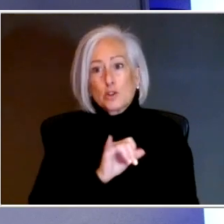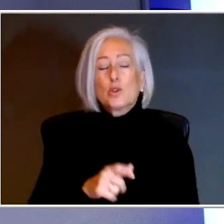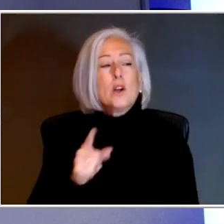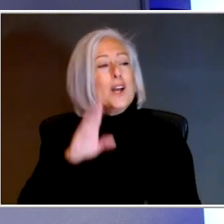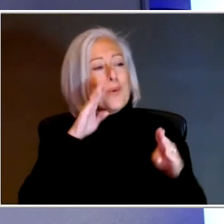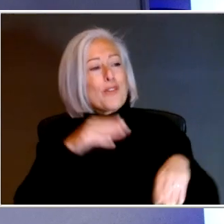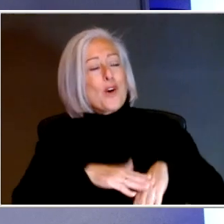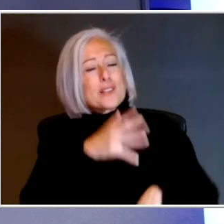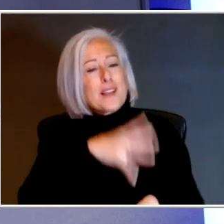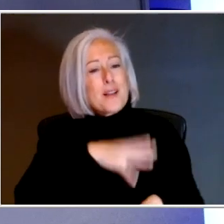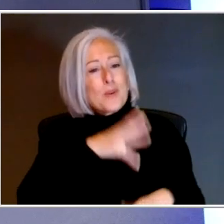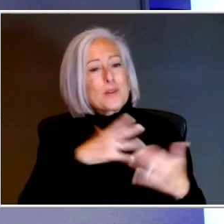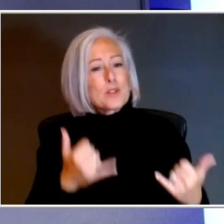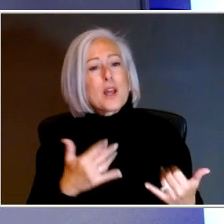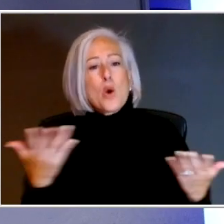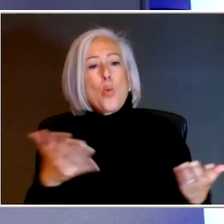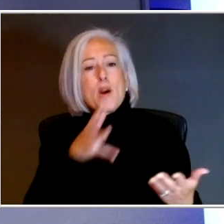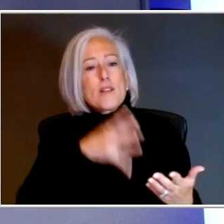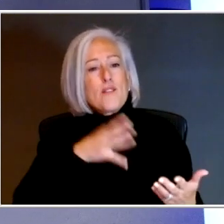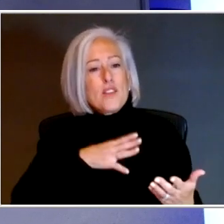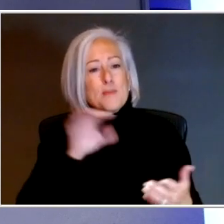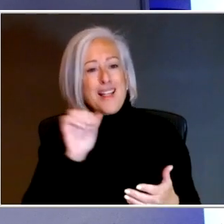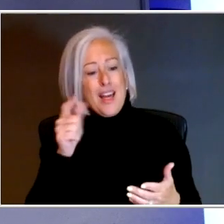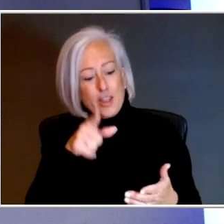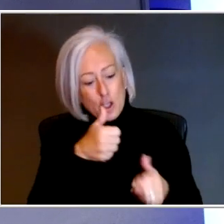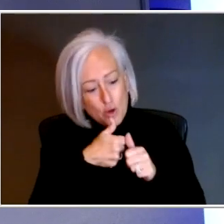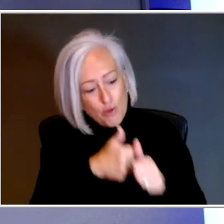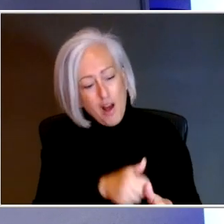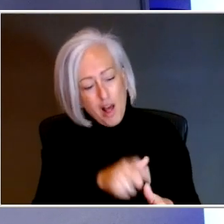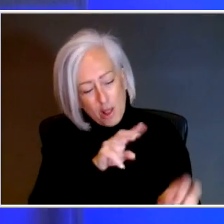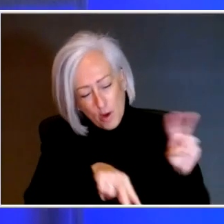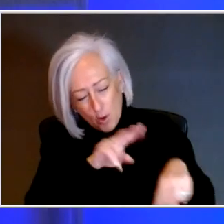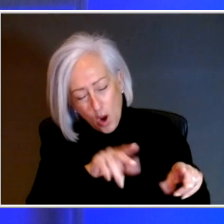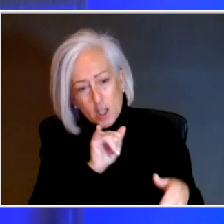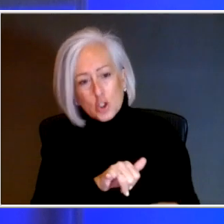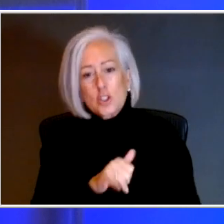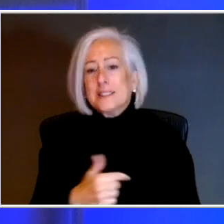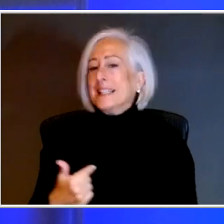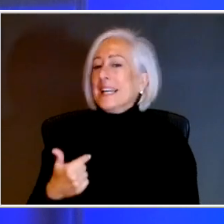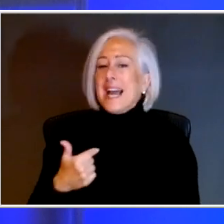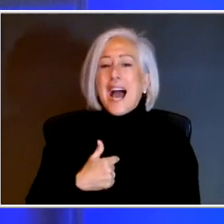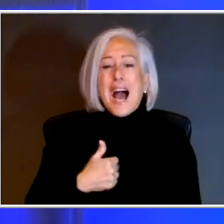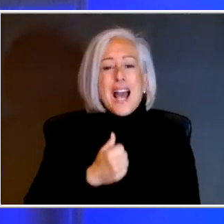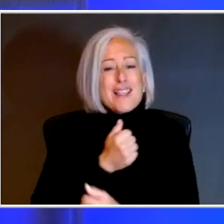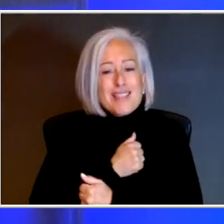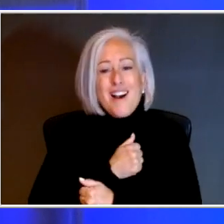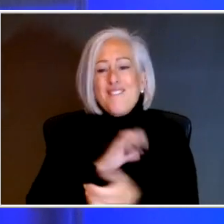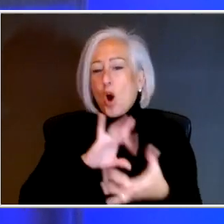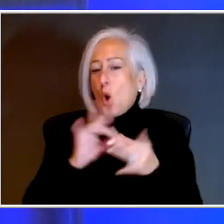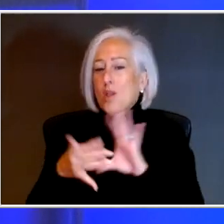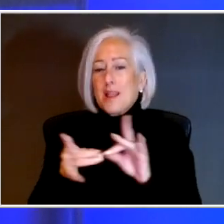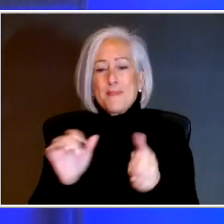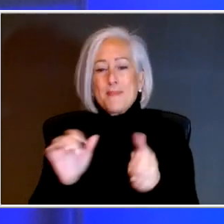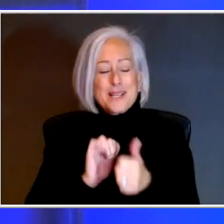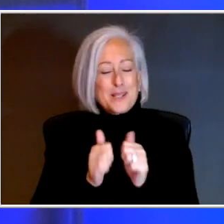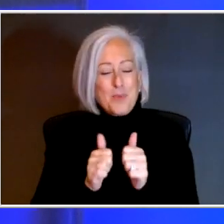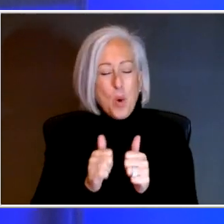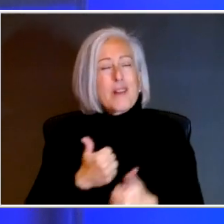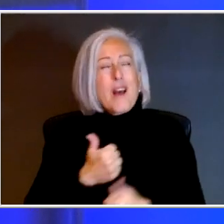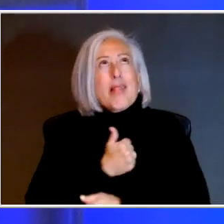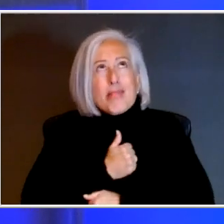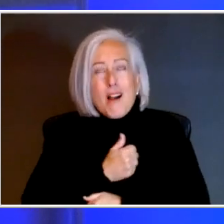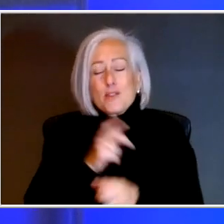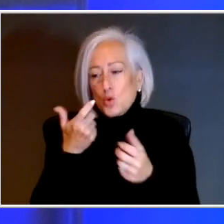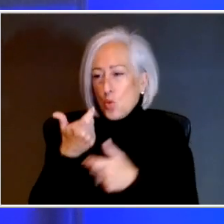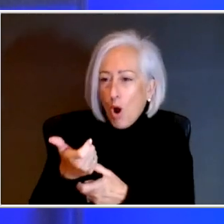so I got to ask, what female athletes do you follow and keep an eye on? Yeah, I'm just a lover of Olympic sports. That's where I love to watch